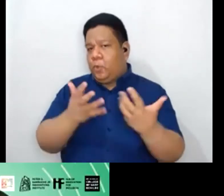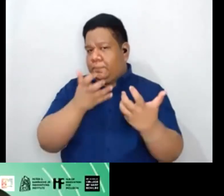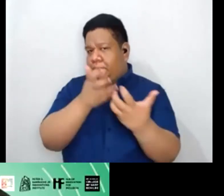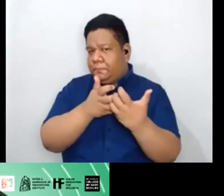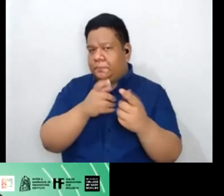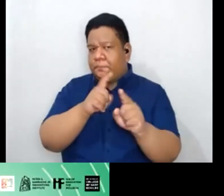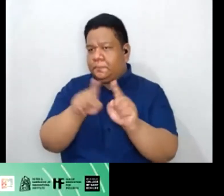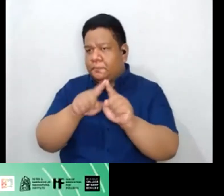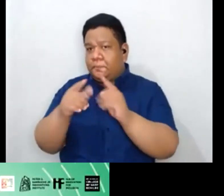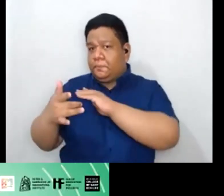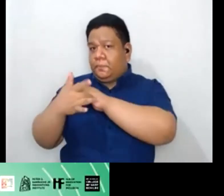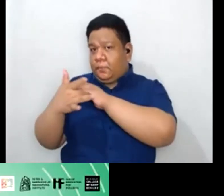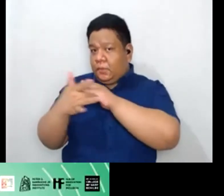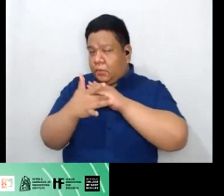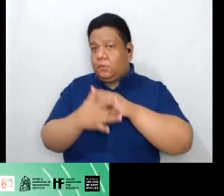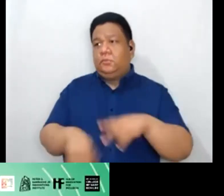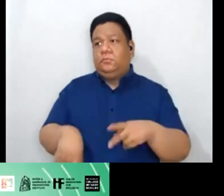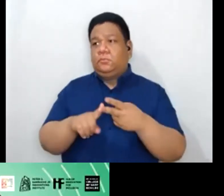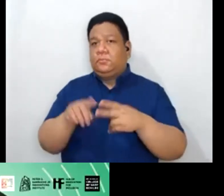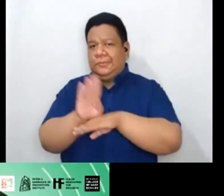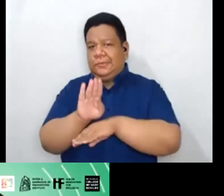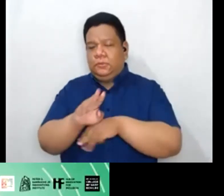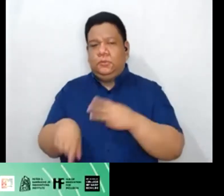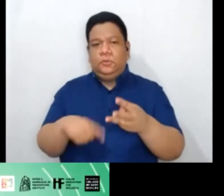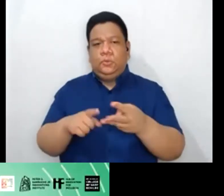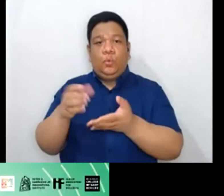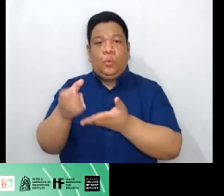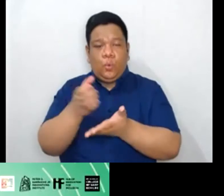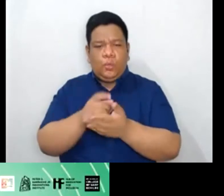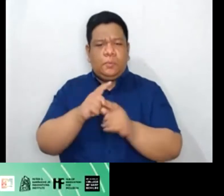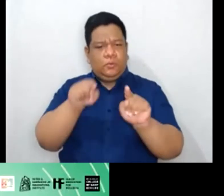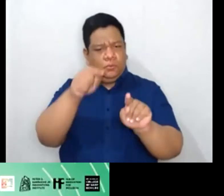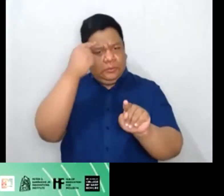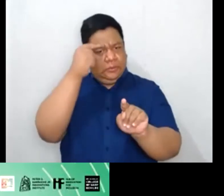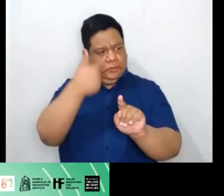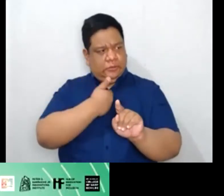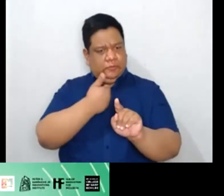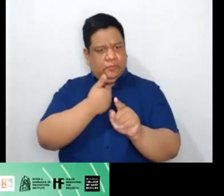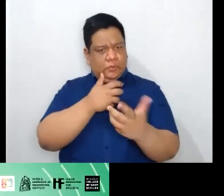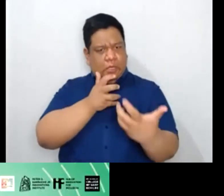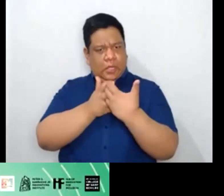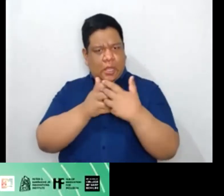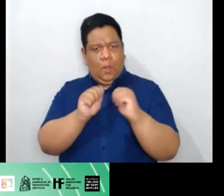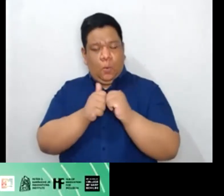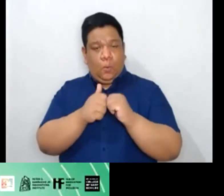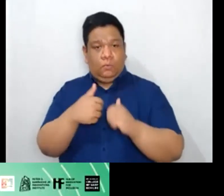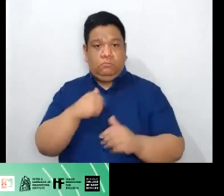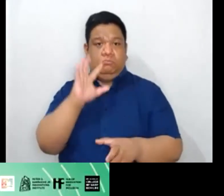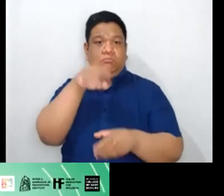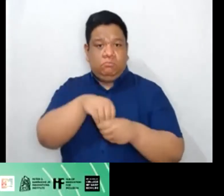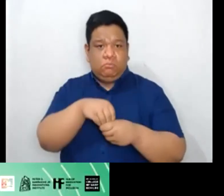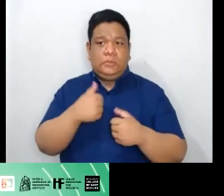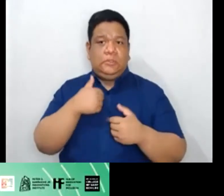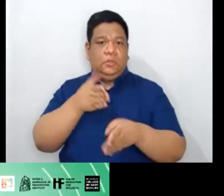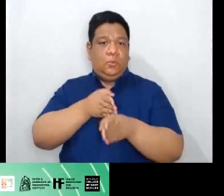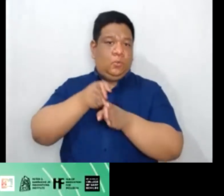different technologies, different industries, different courses, but I want you to think of you, and I want you to think, I'm in this degree, I'm in this course,